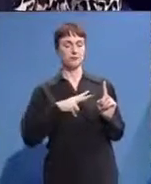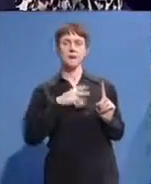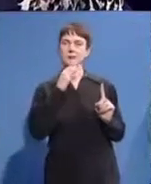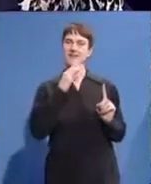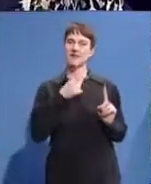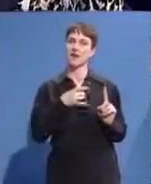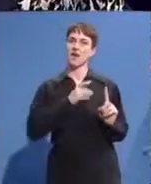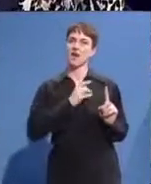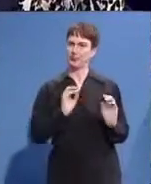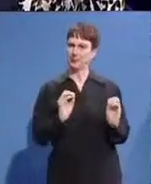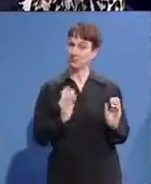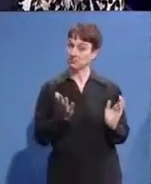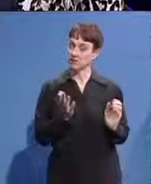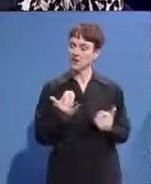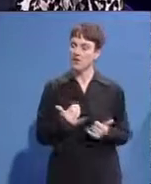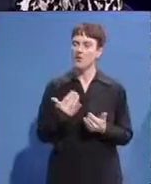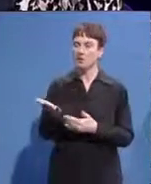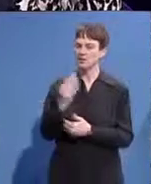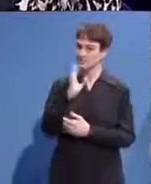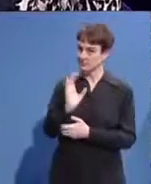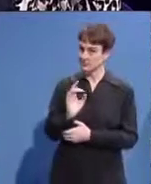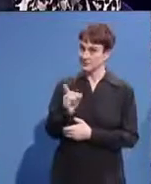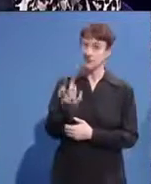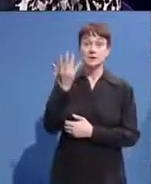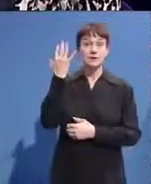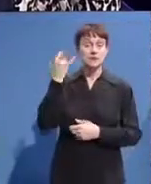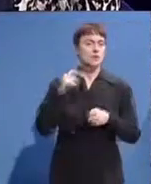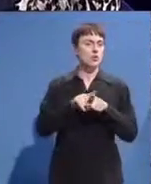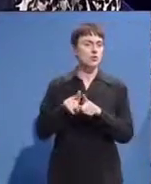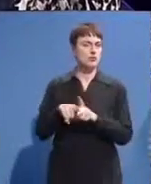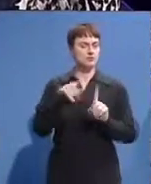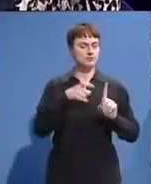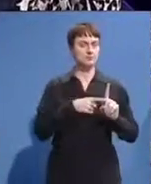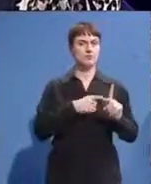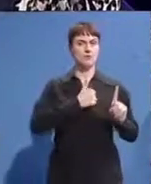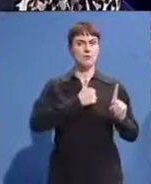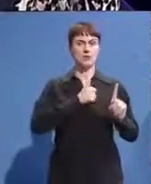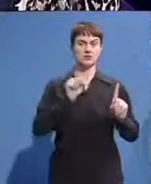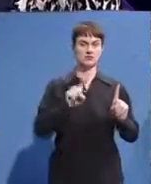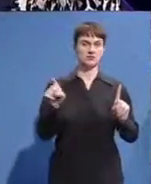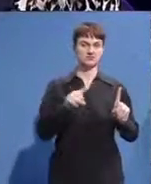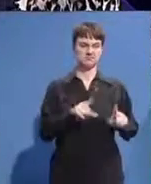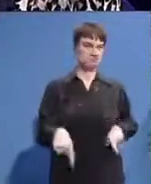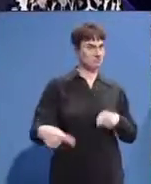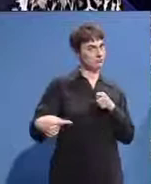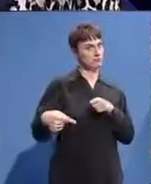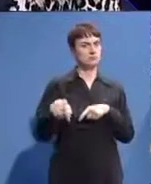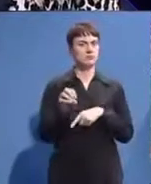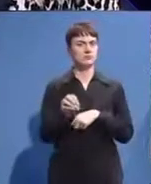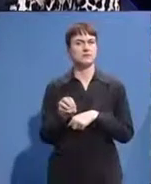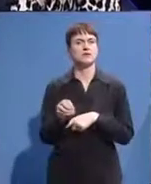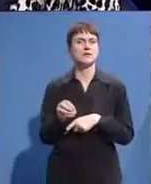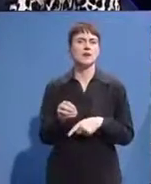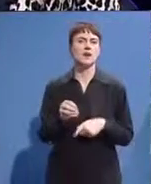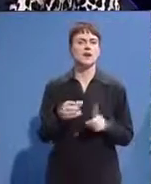Sparks. Challenging some of his comrades at the time is a huge step to take. Obviously, not everybody was